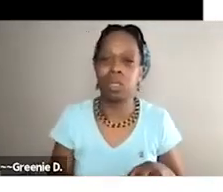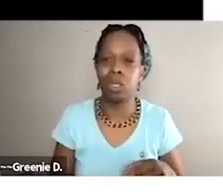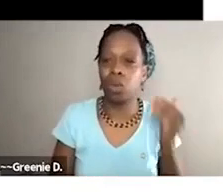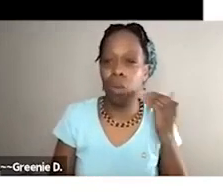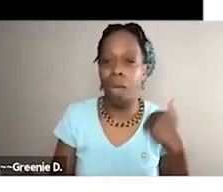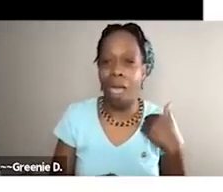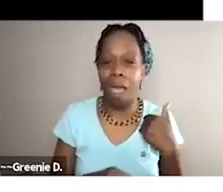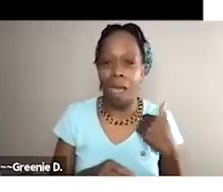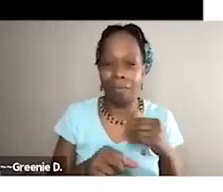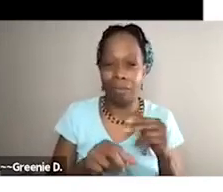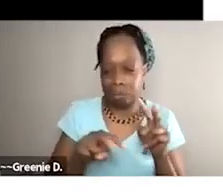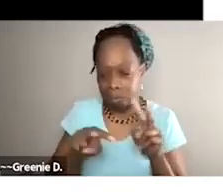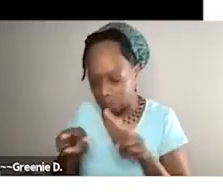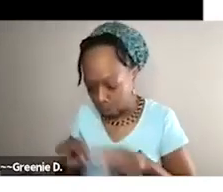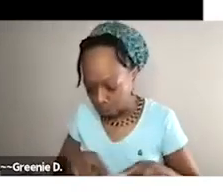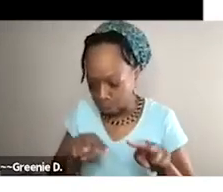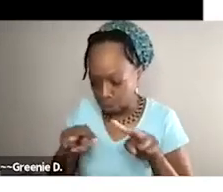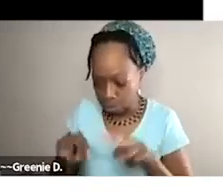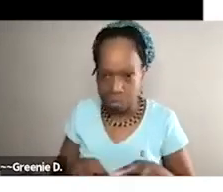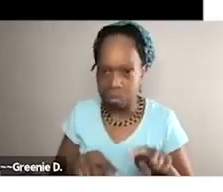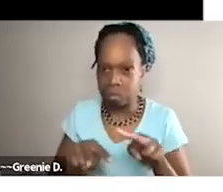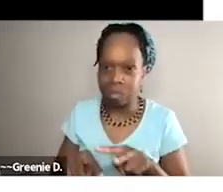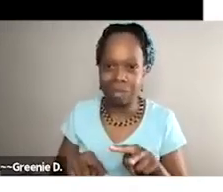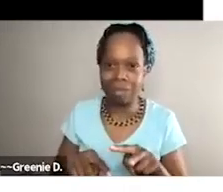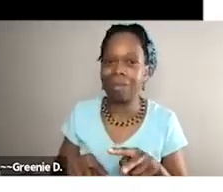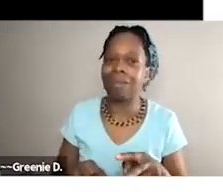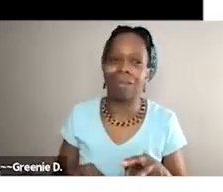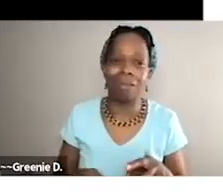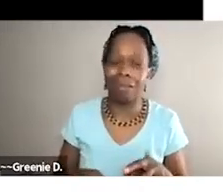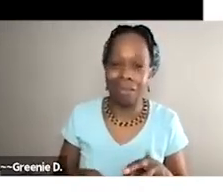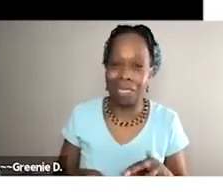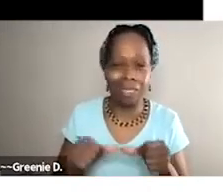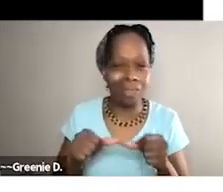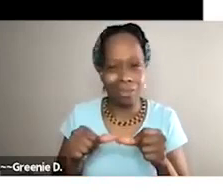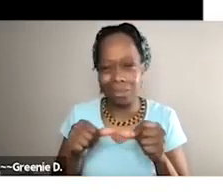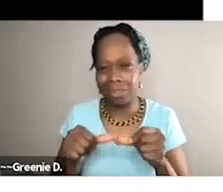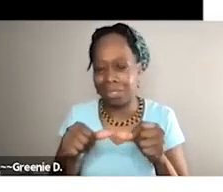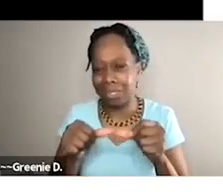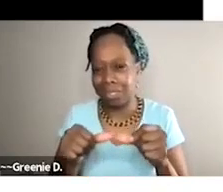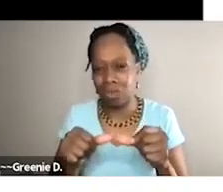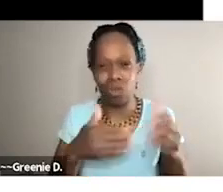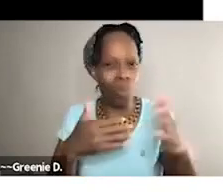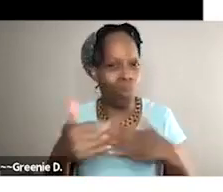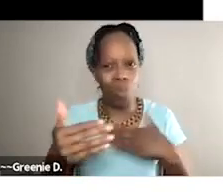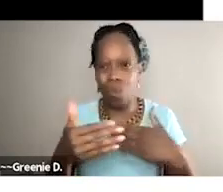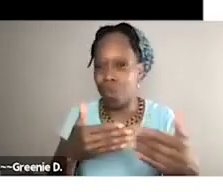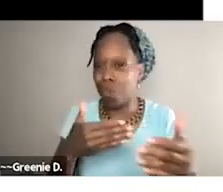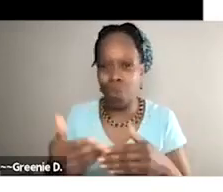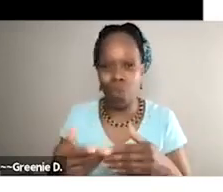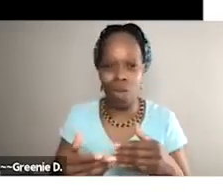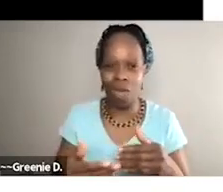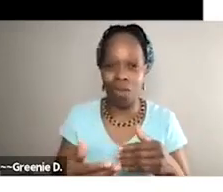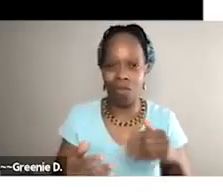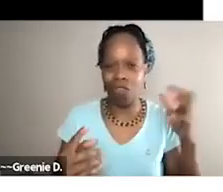surrounds disability and surrounds disabled people, it still persists despite all the gains that we have